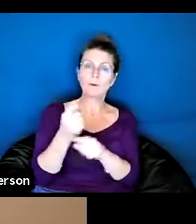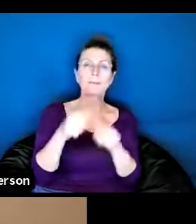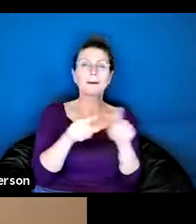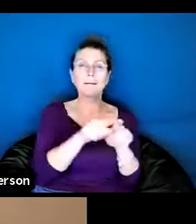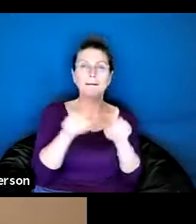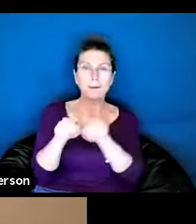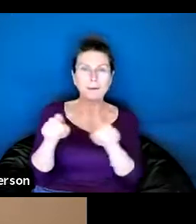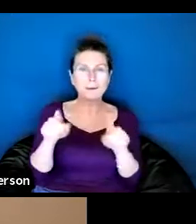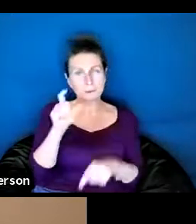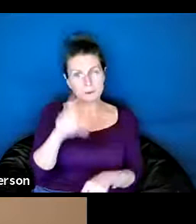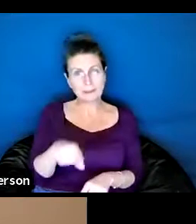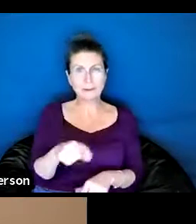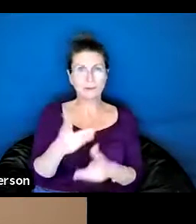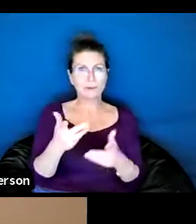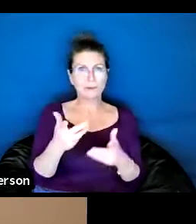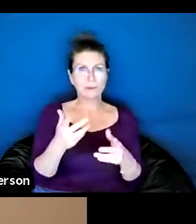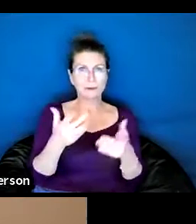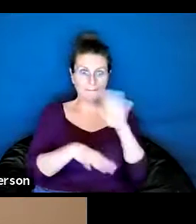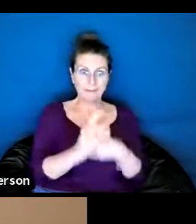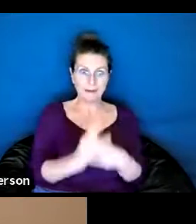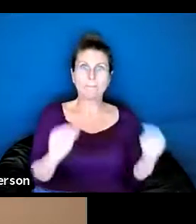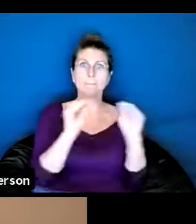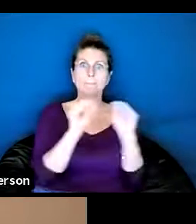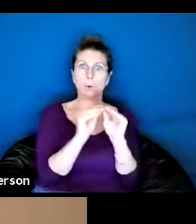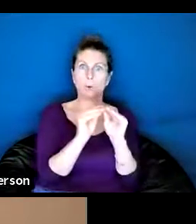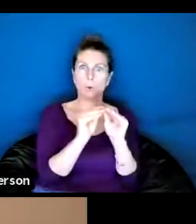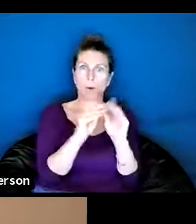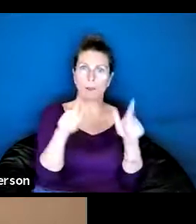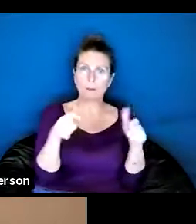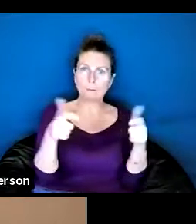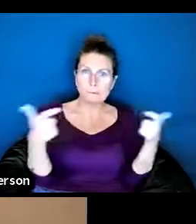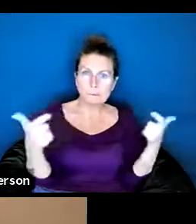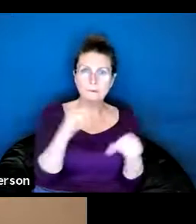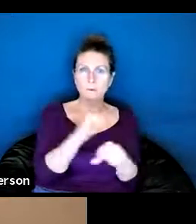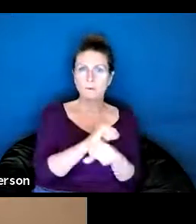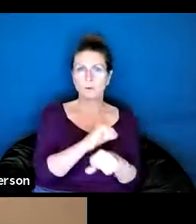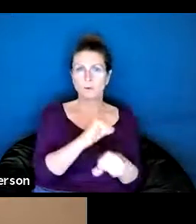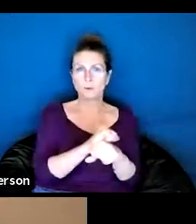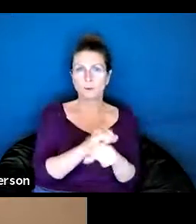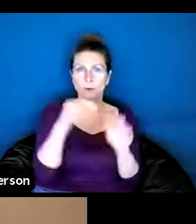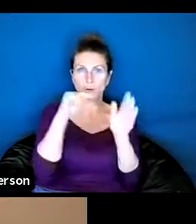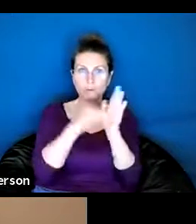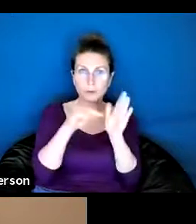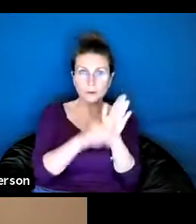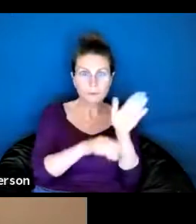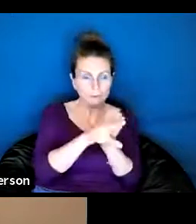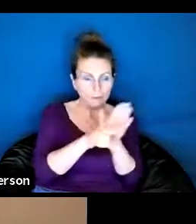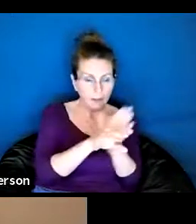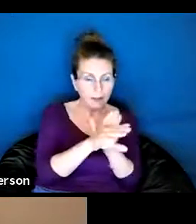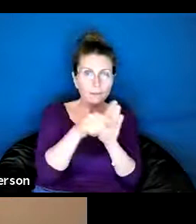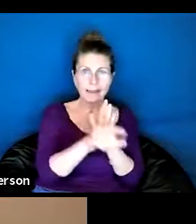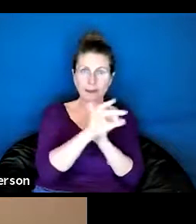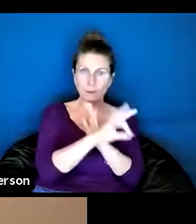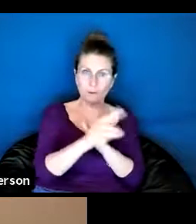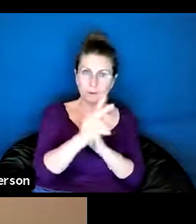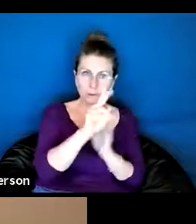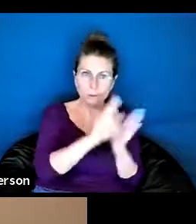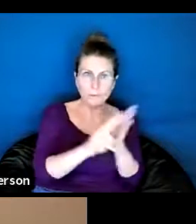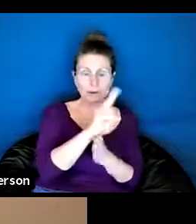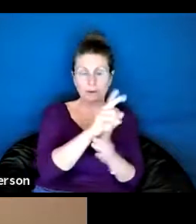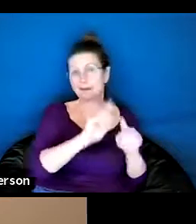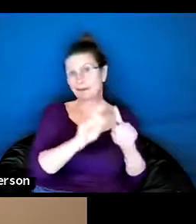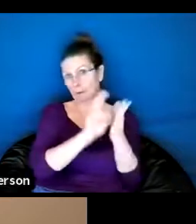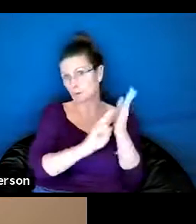the pipeline. And that's a big piece of work, from R&D in universities and institutes